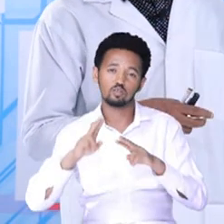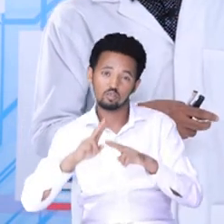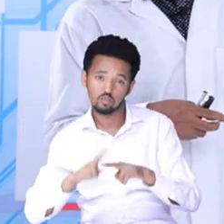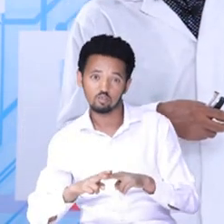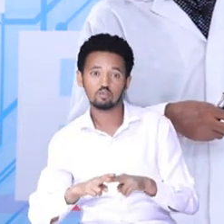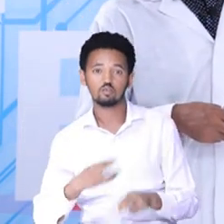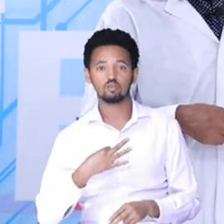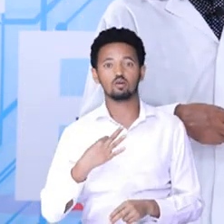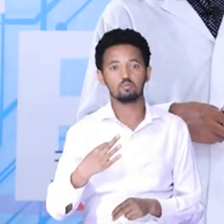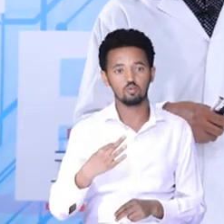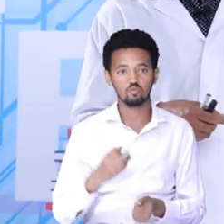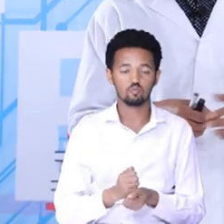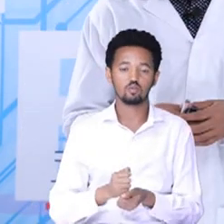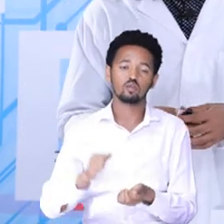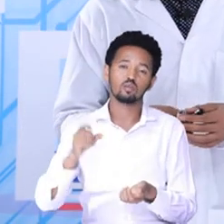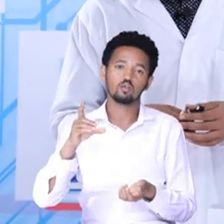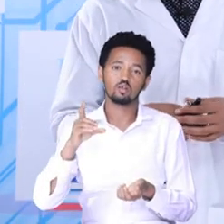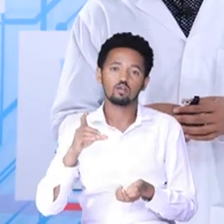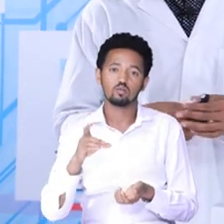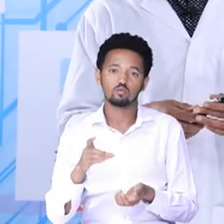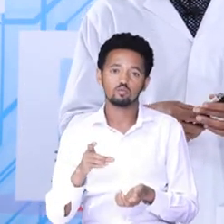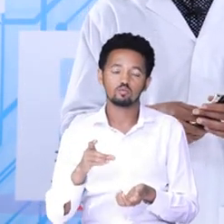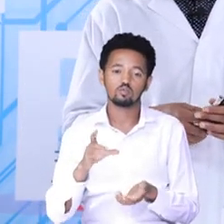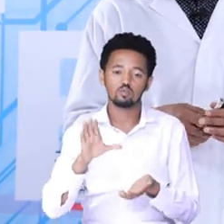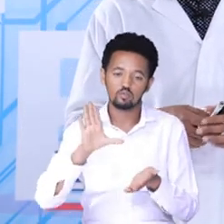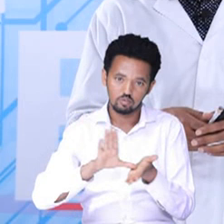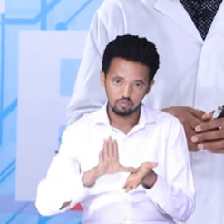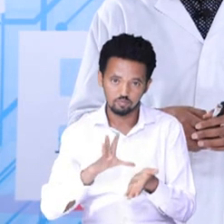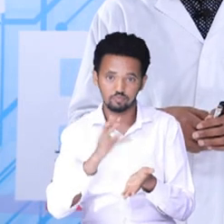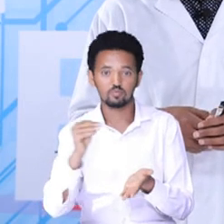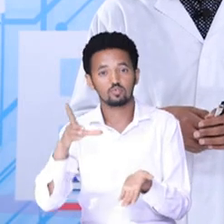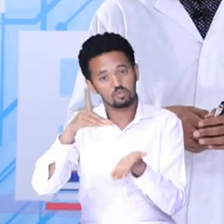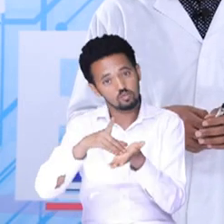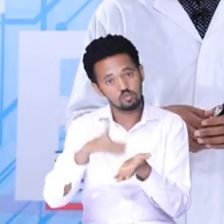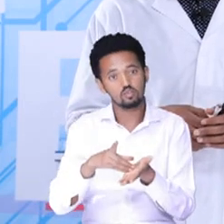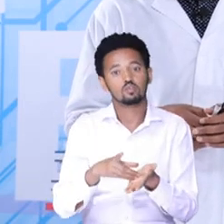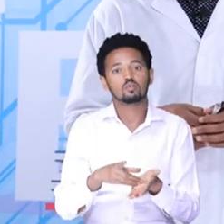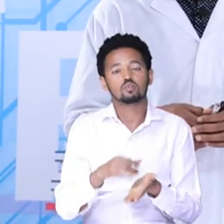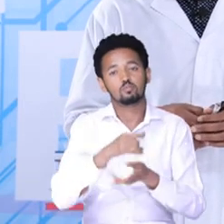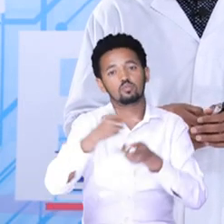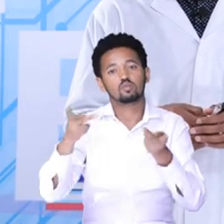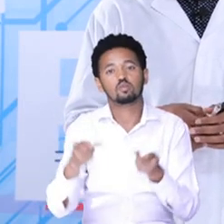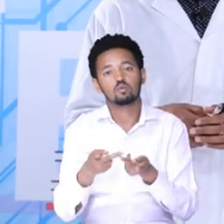type is a rural and urban population settlement type.